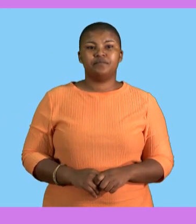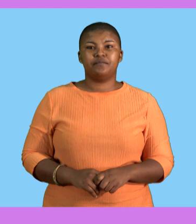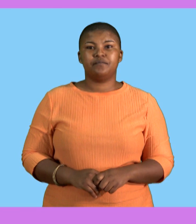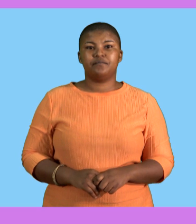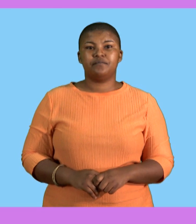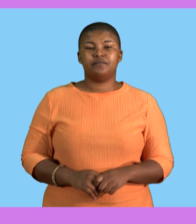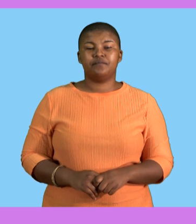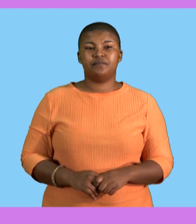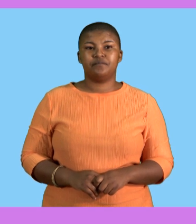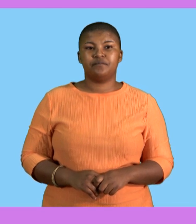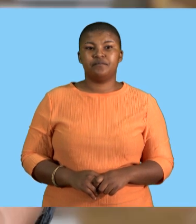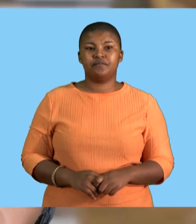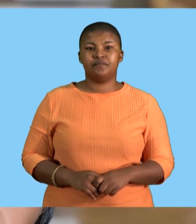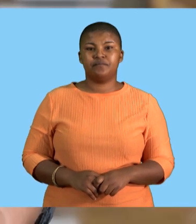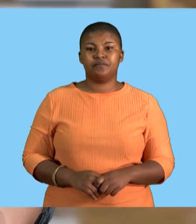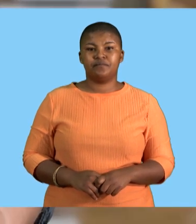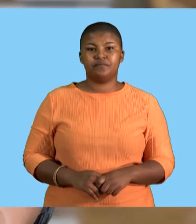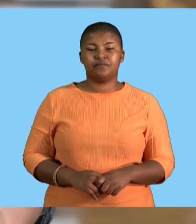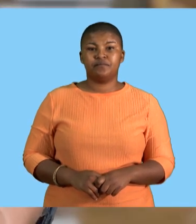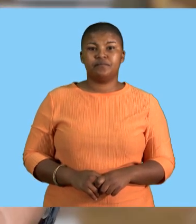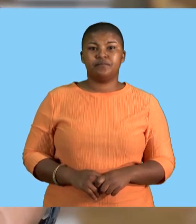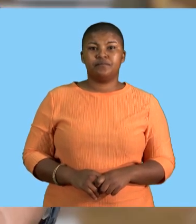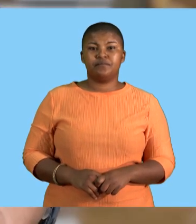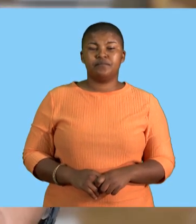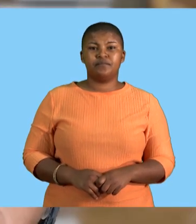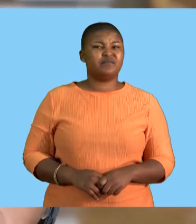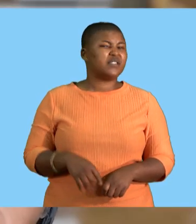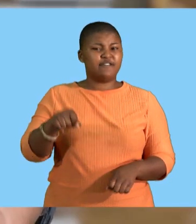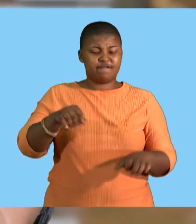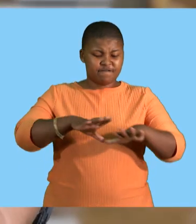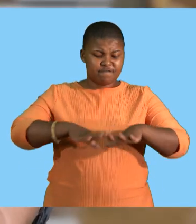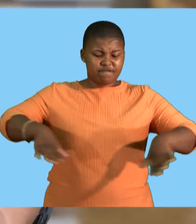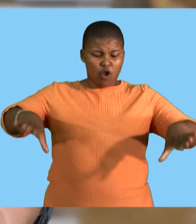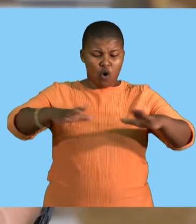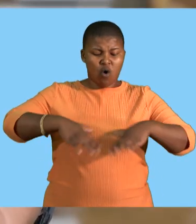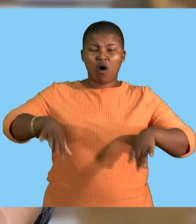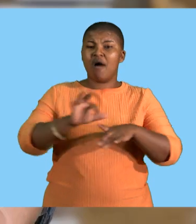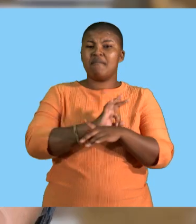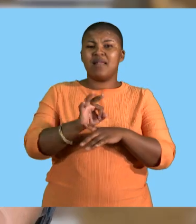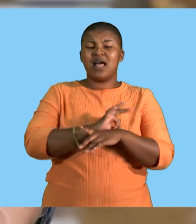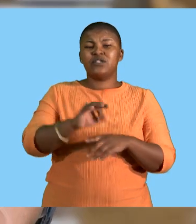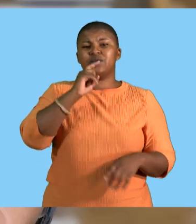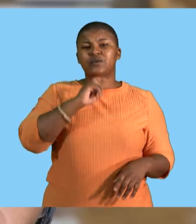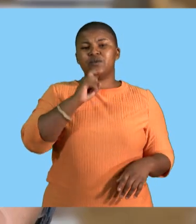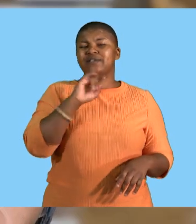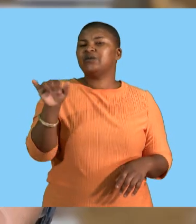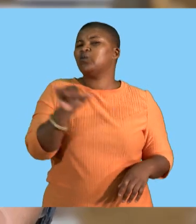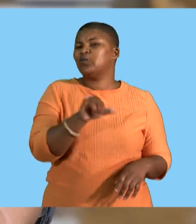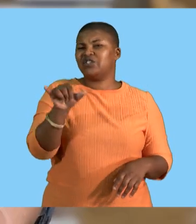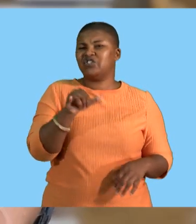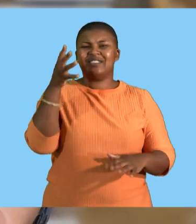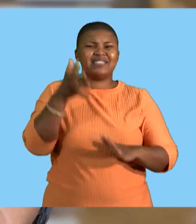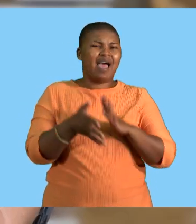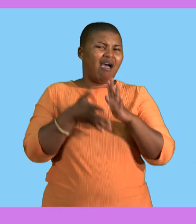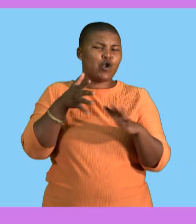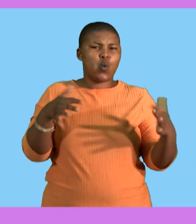What is the symbols used on floor plans? A floor plan uses standard symbols for building